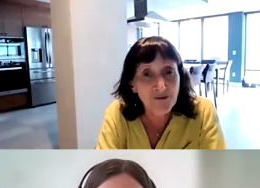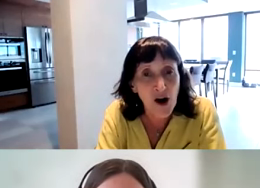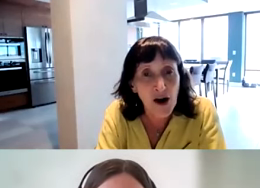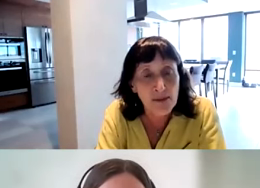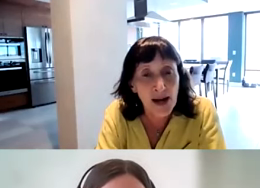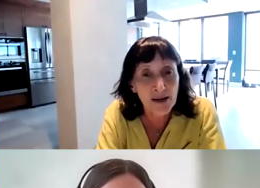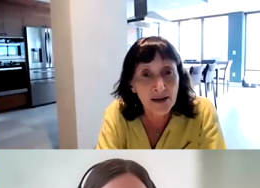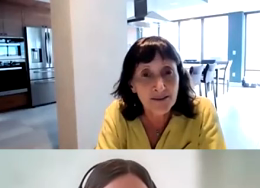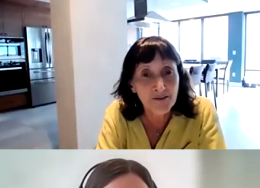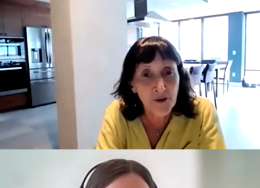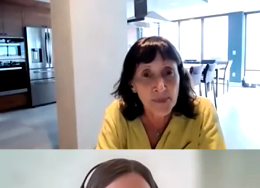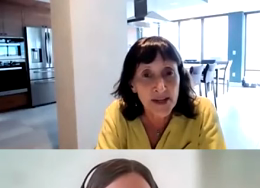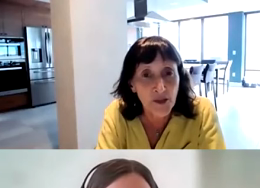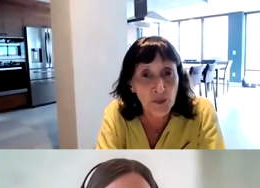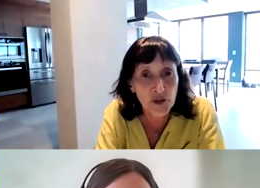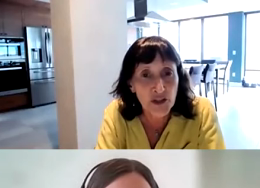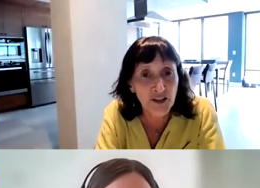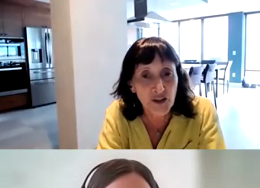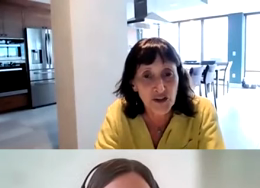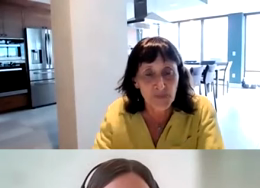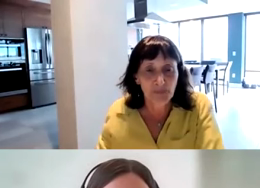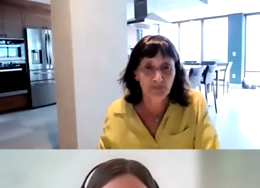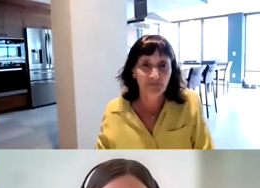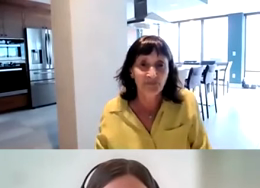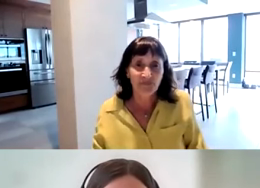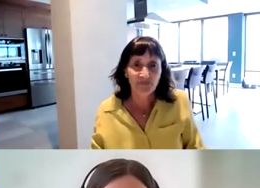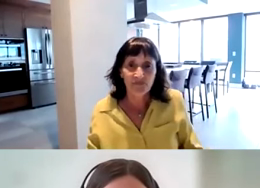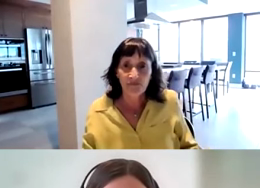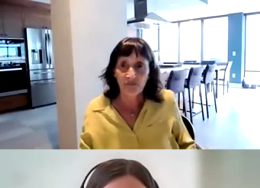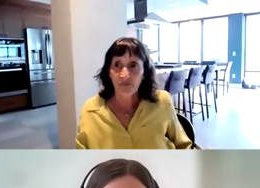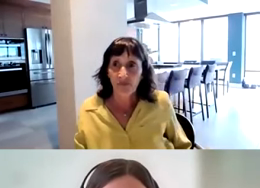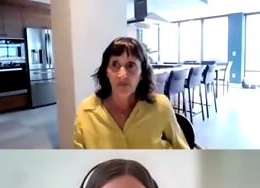that from the other presenters.